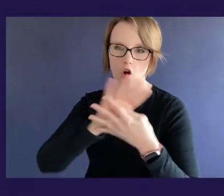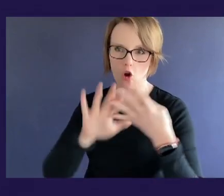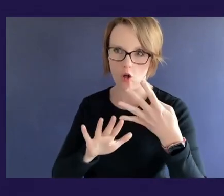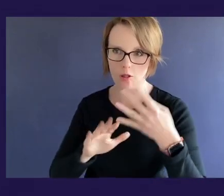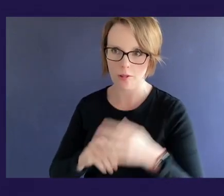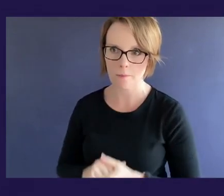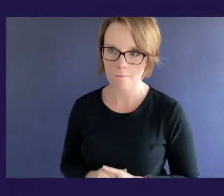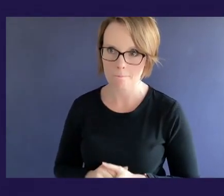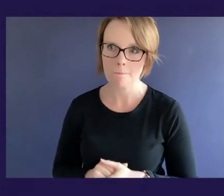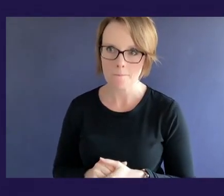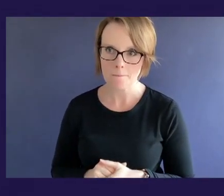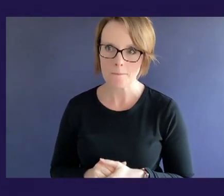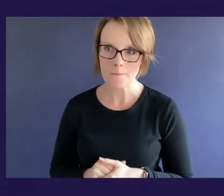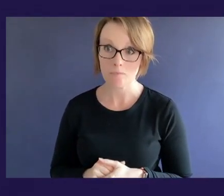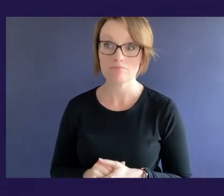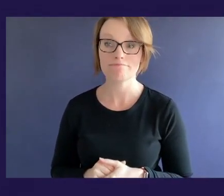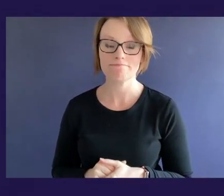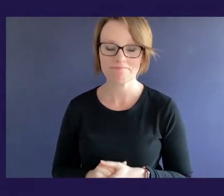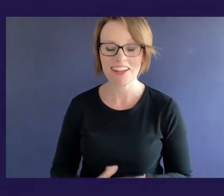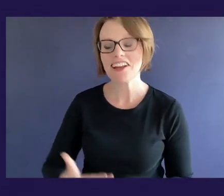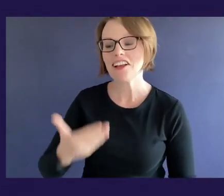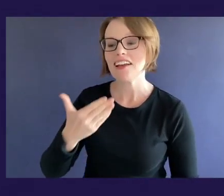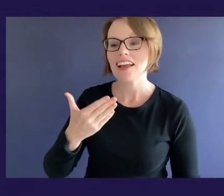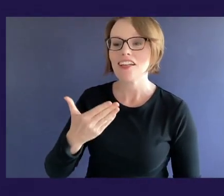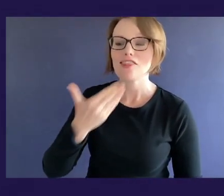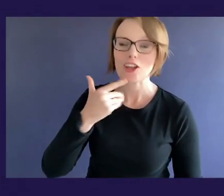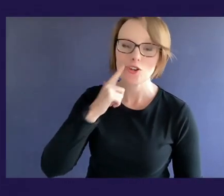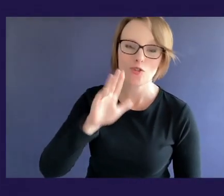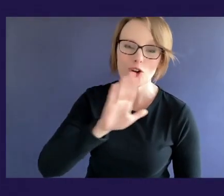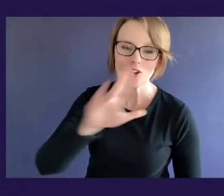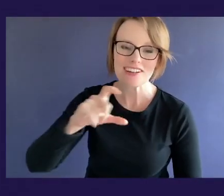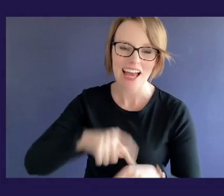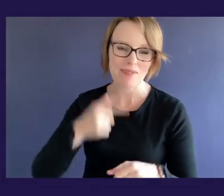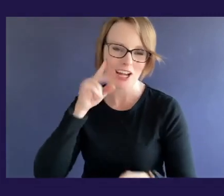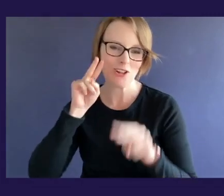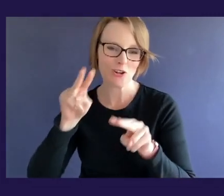level. Thank you so much for your time, and I look forward to the discussion.